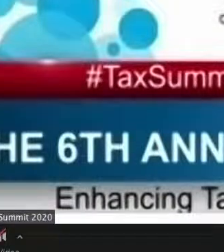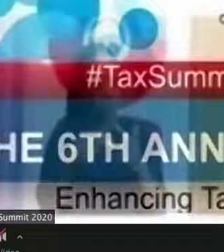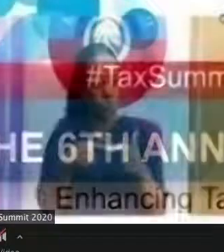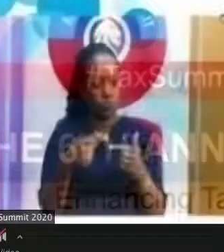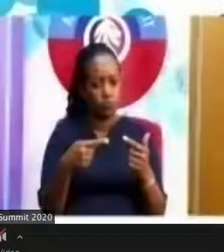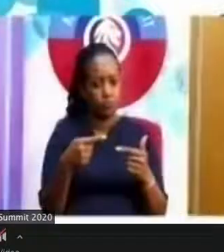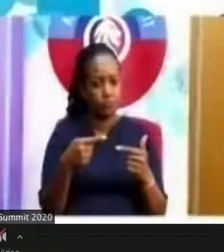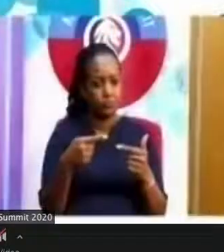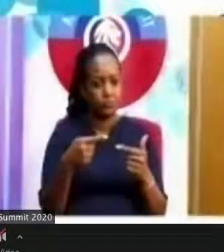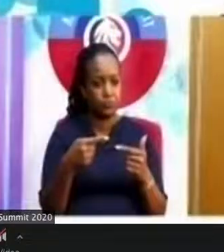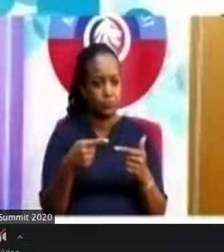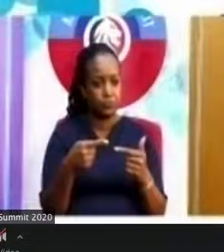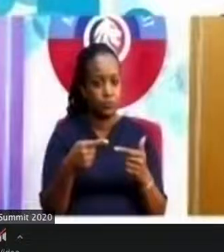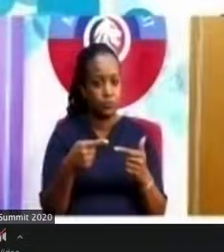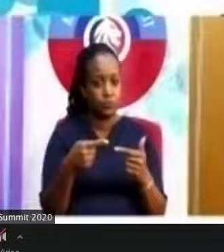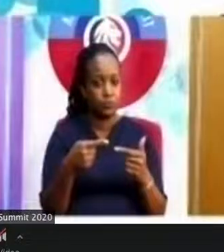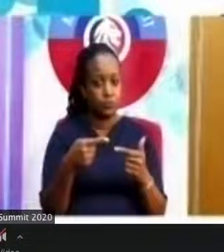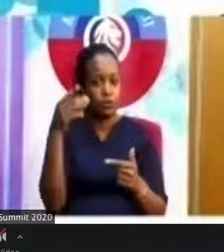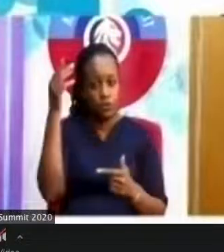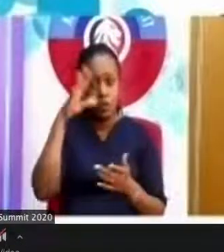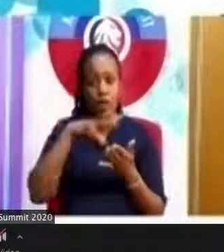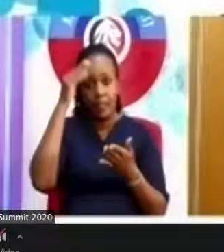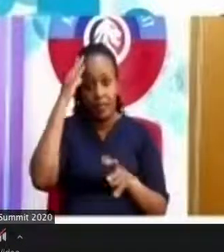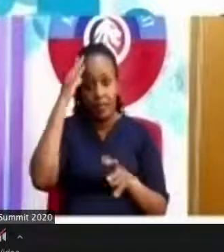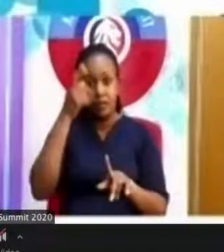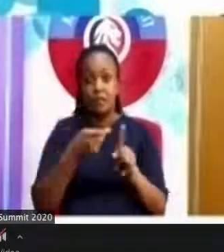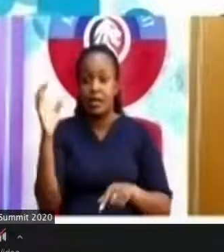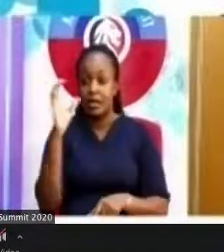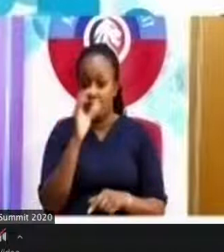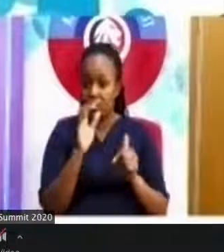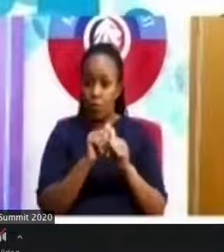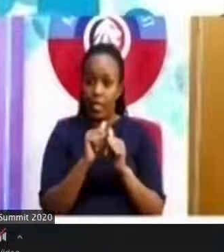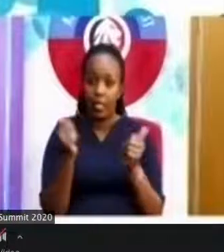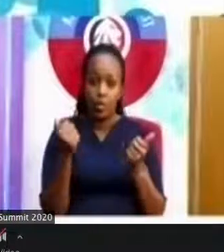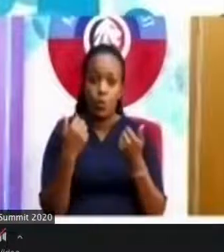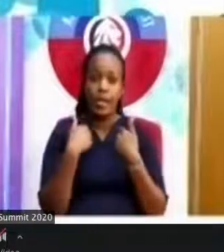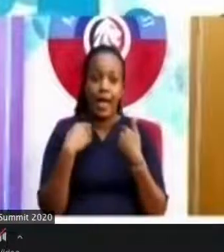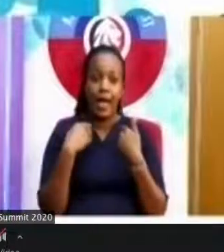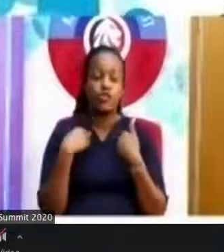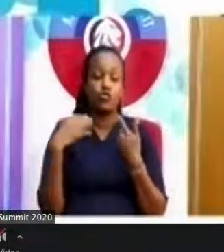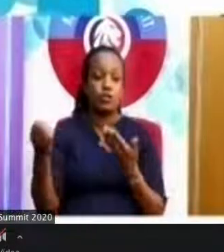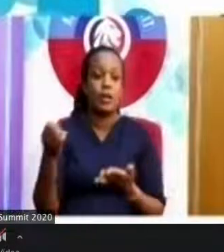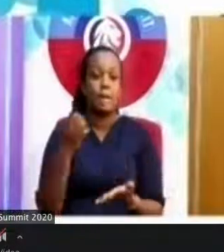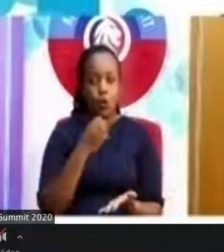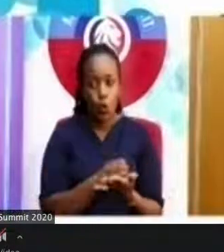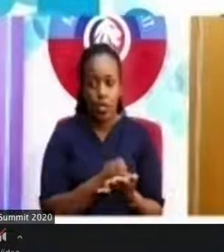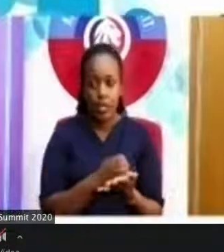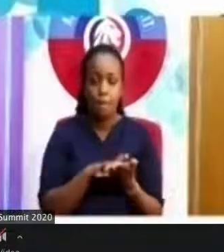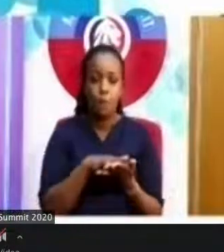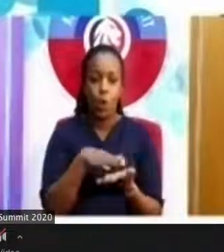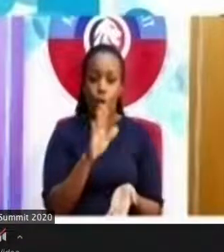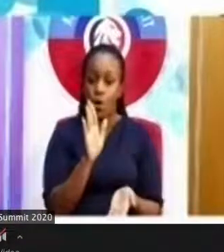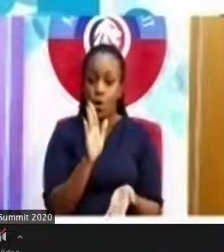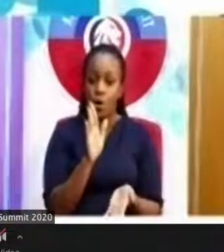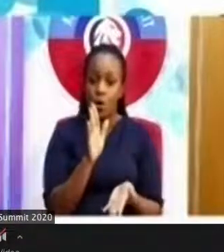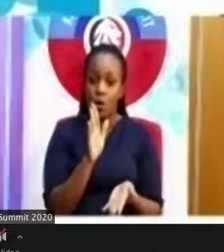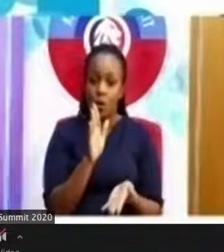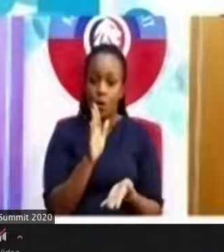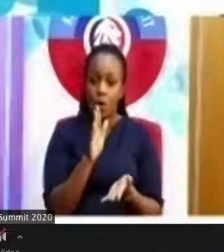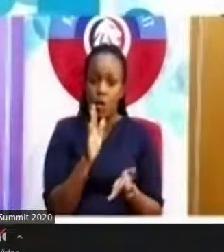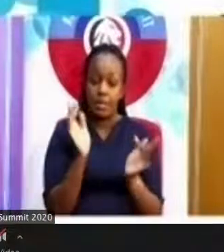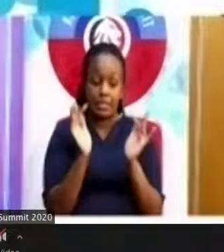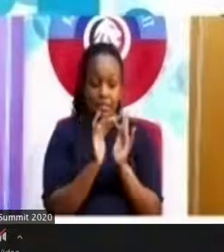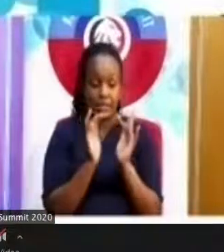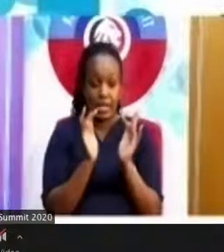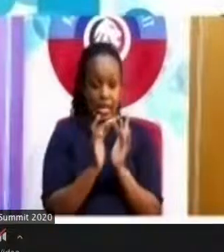customers remotely. We had to deploy more internet